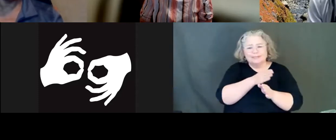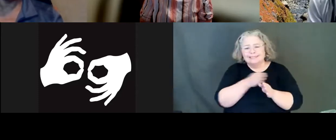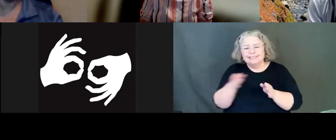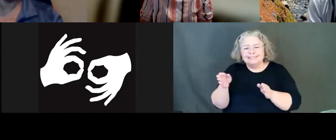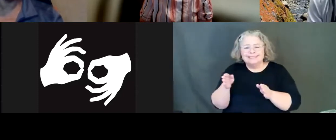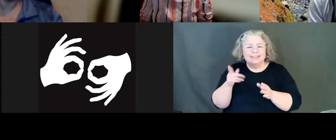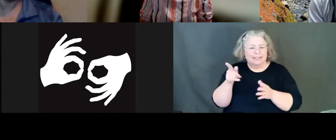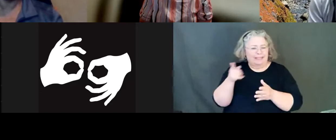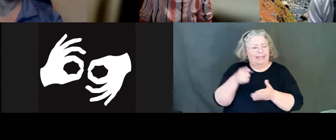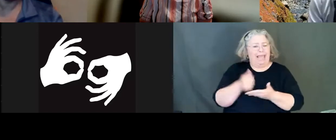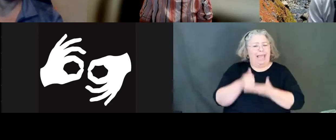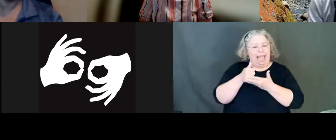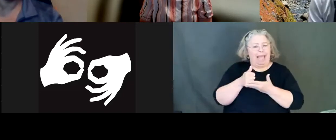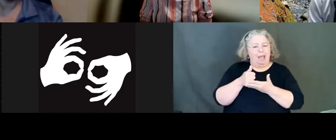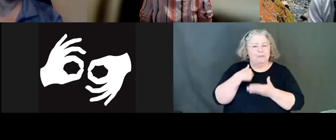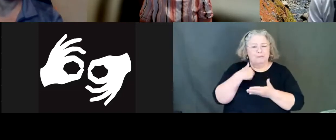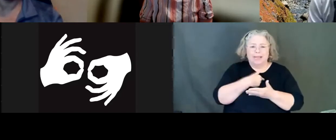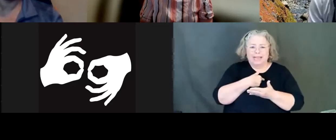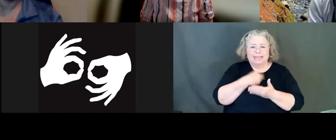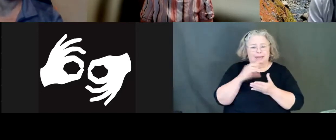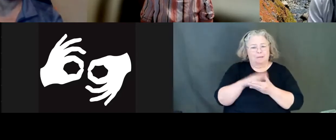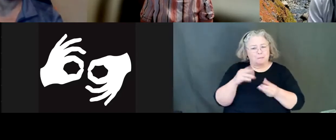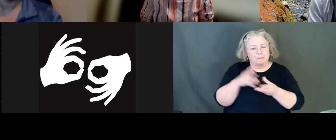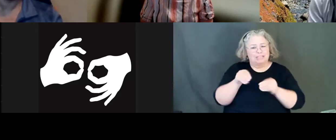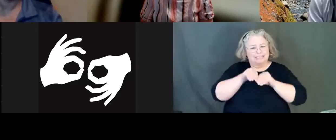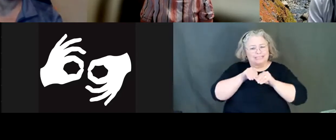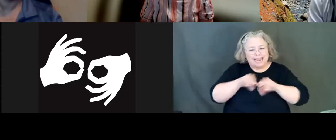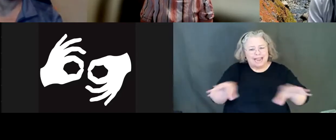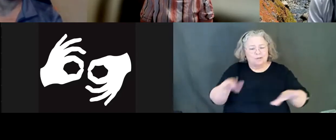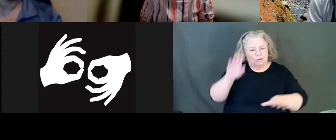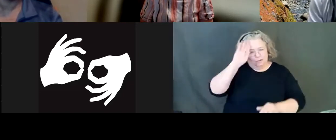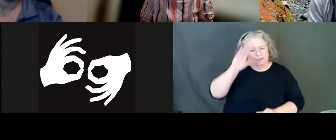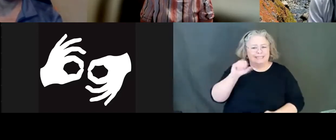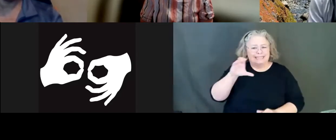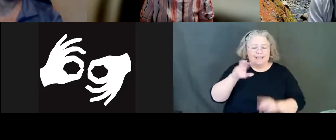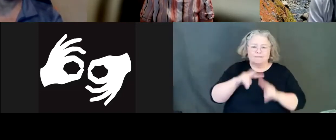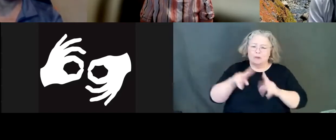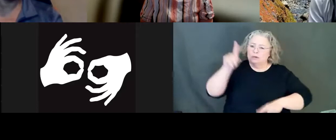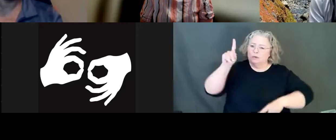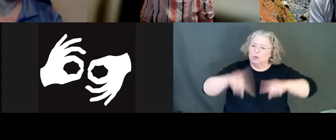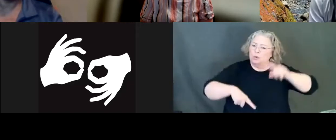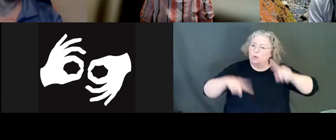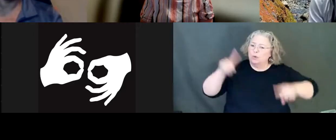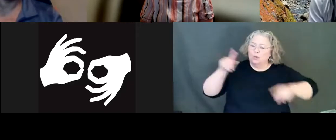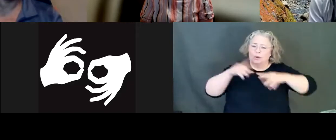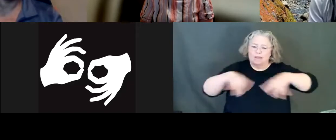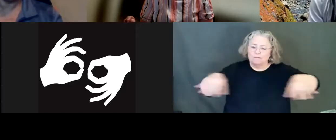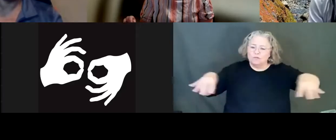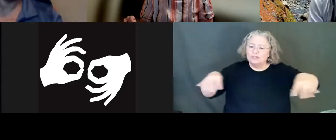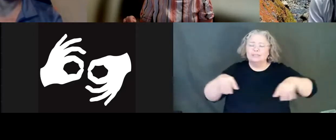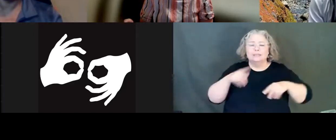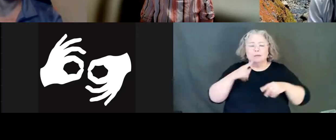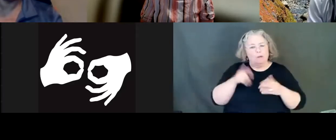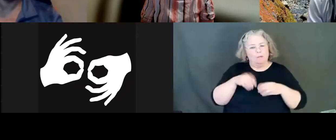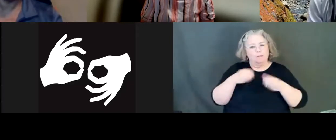because they help us to be able to get the message out. We know that Sacramento is very diverse, and so we want to be able to